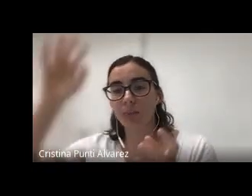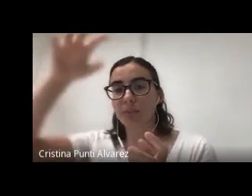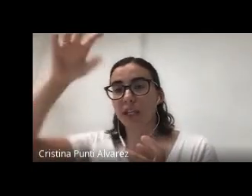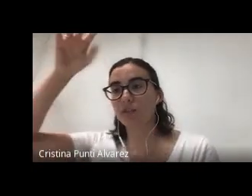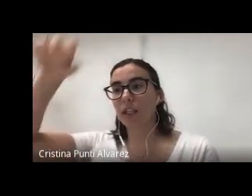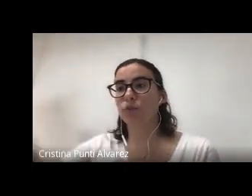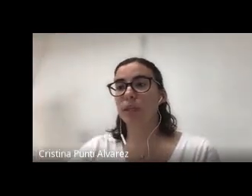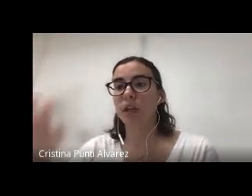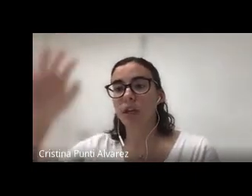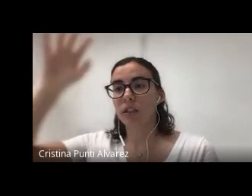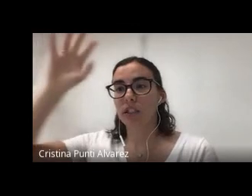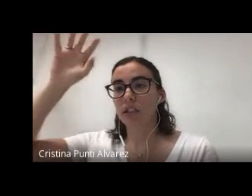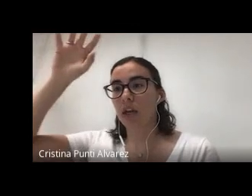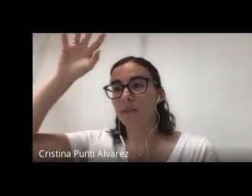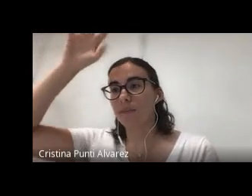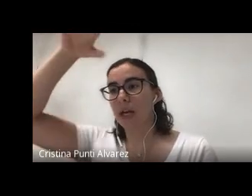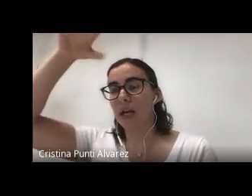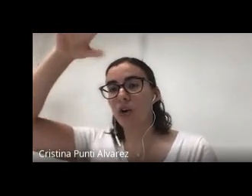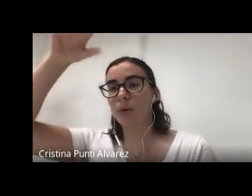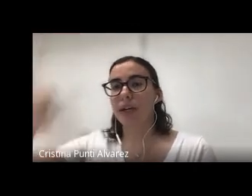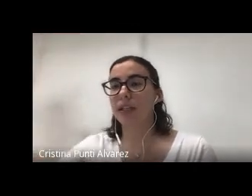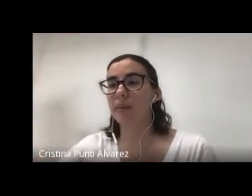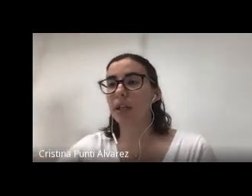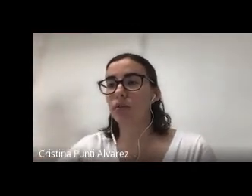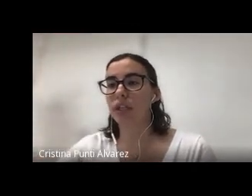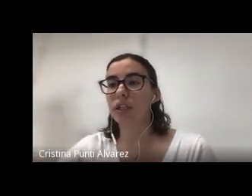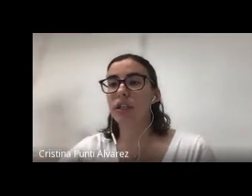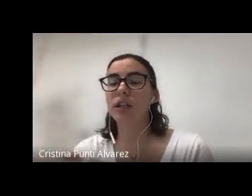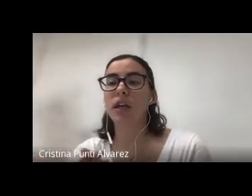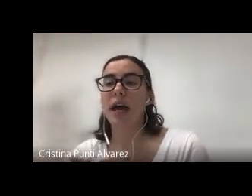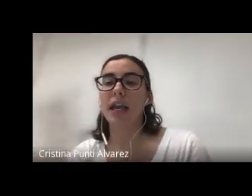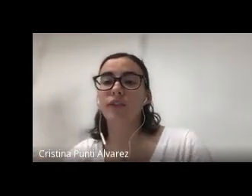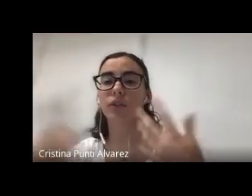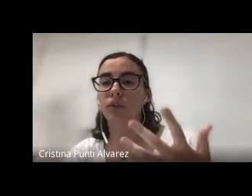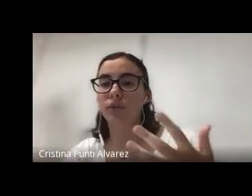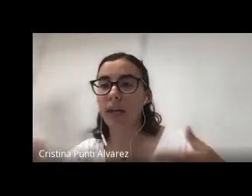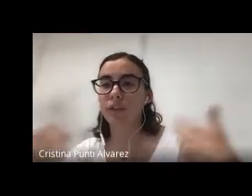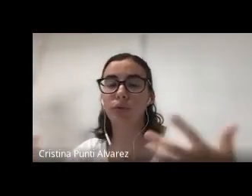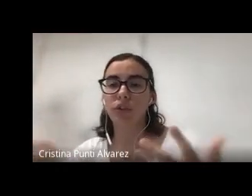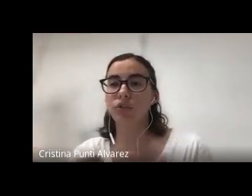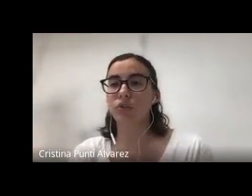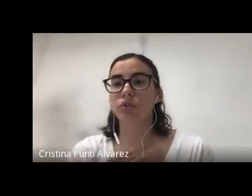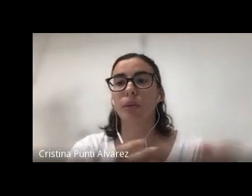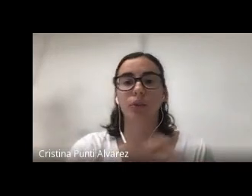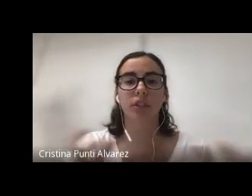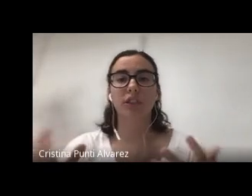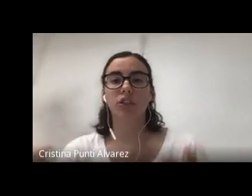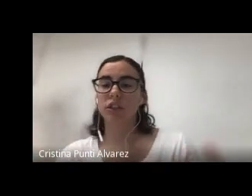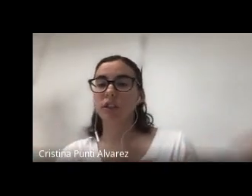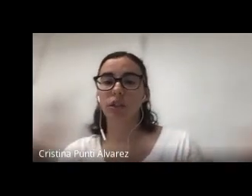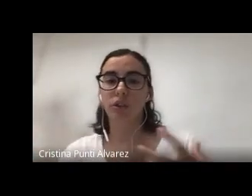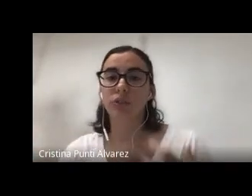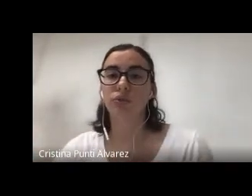new perspective that would be this overhead camera that you can see here, and afterwards you use a